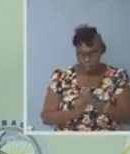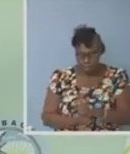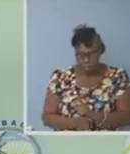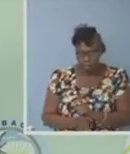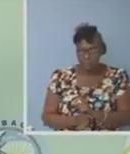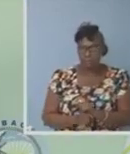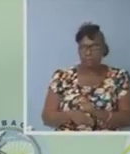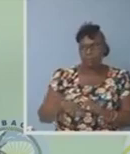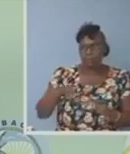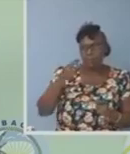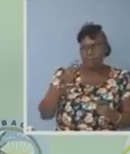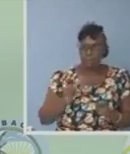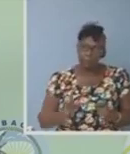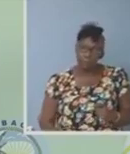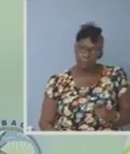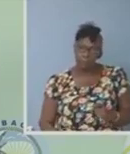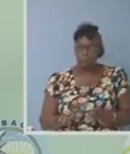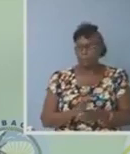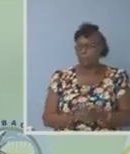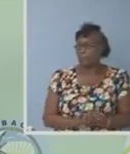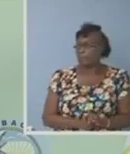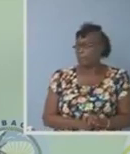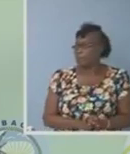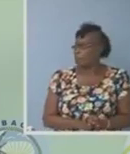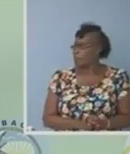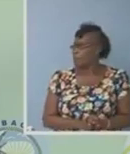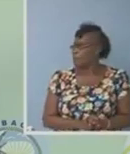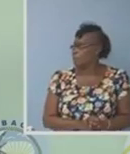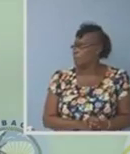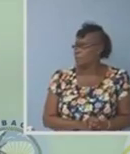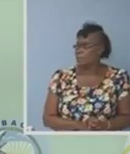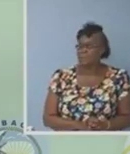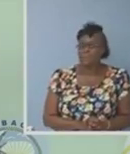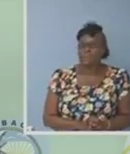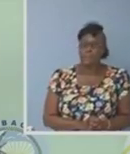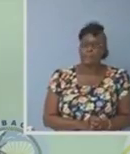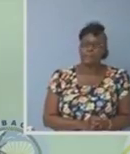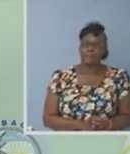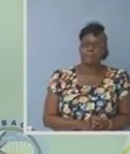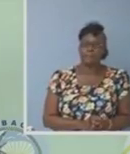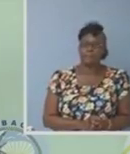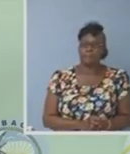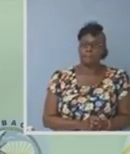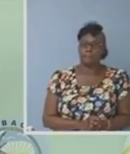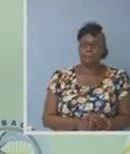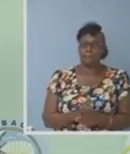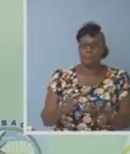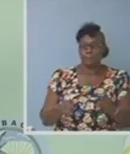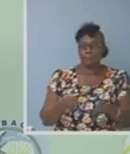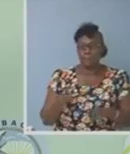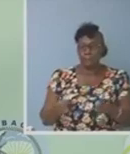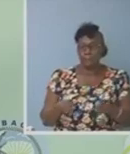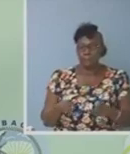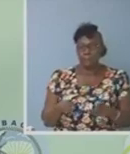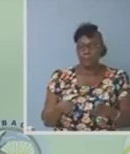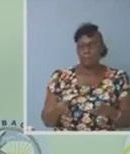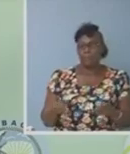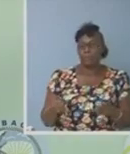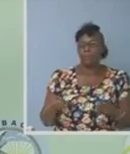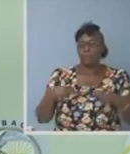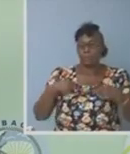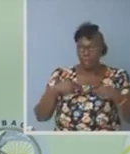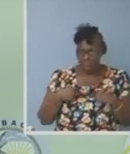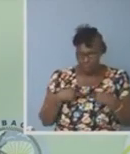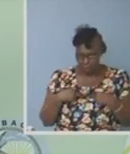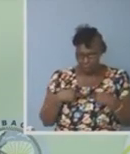on existing rates. For example, and what this means for those persons who are holders of